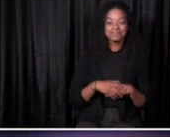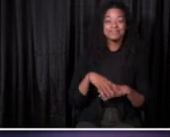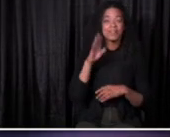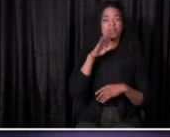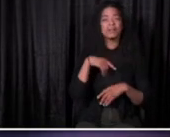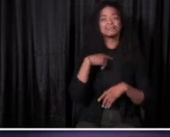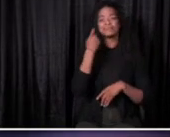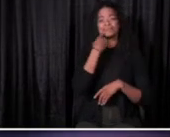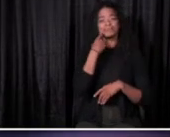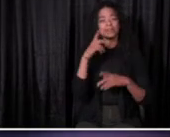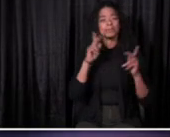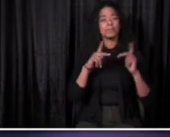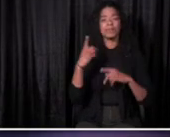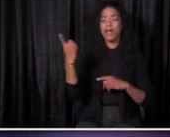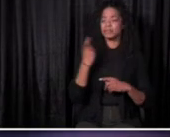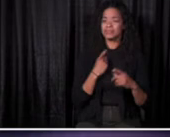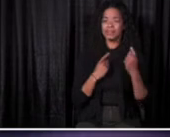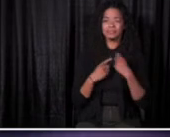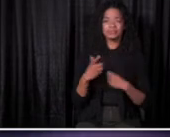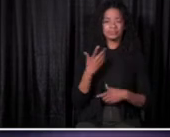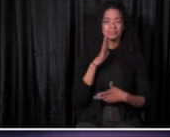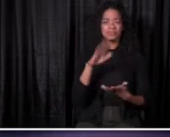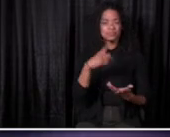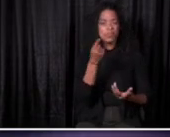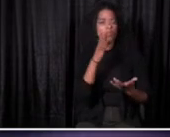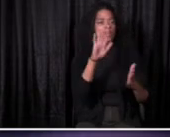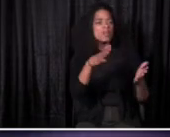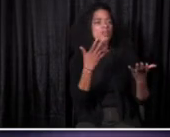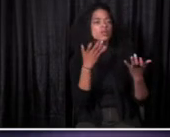what I want my legacy to be now that I'm going to retire.